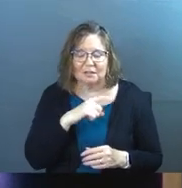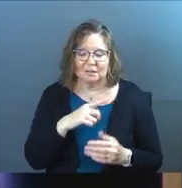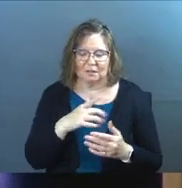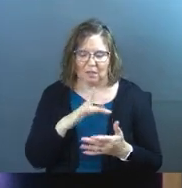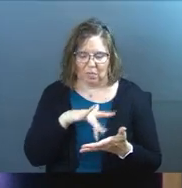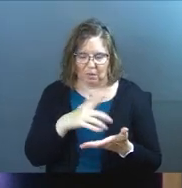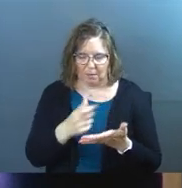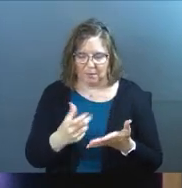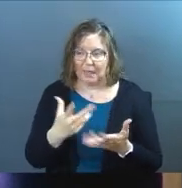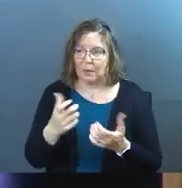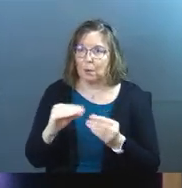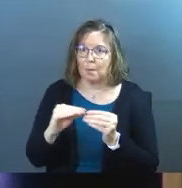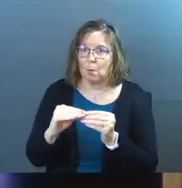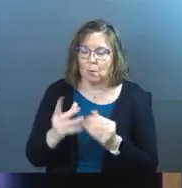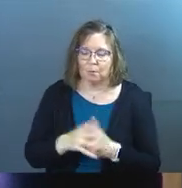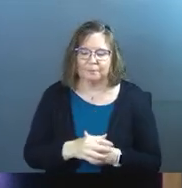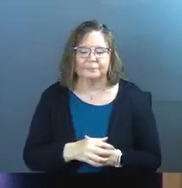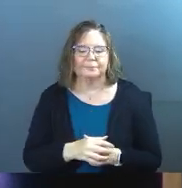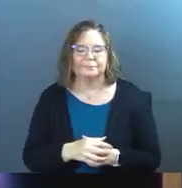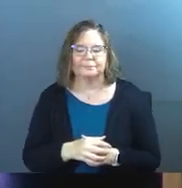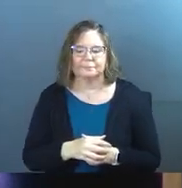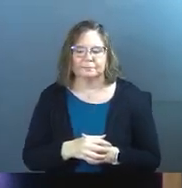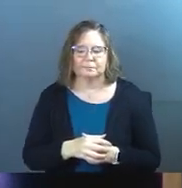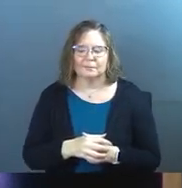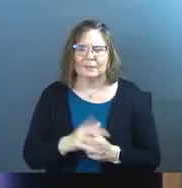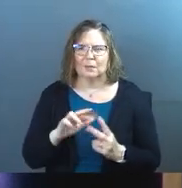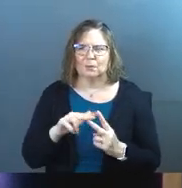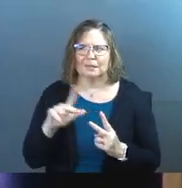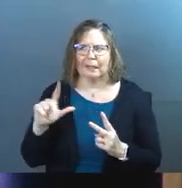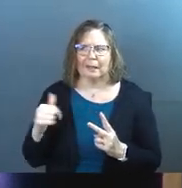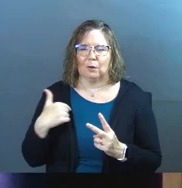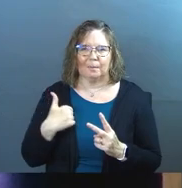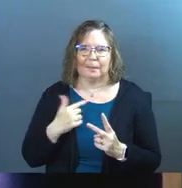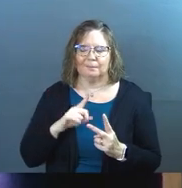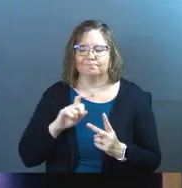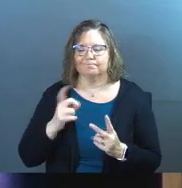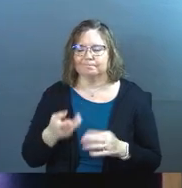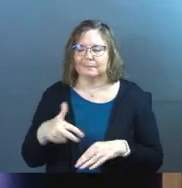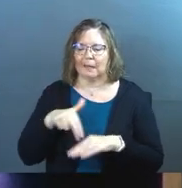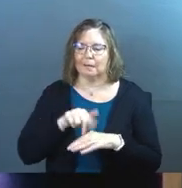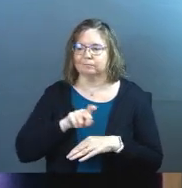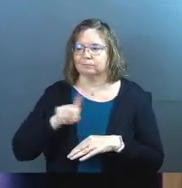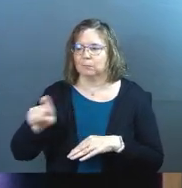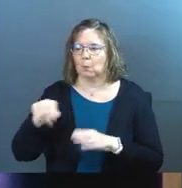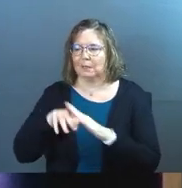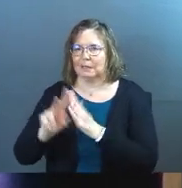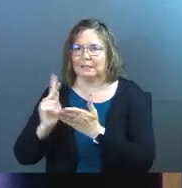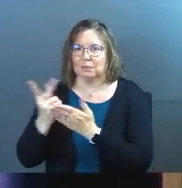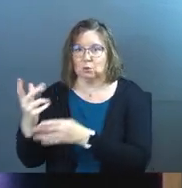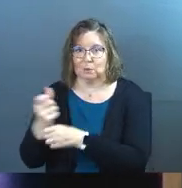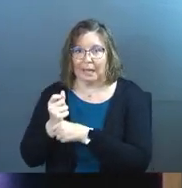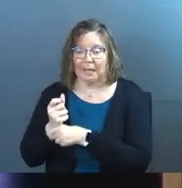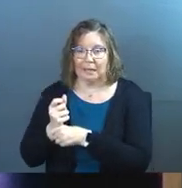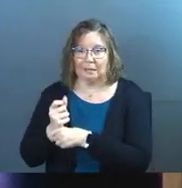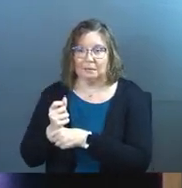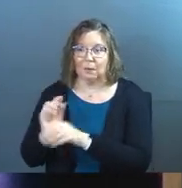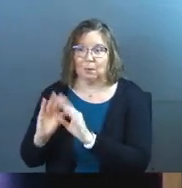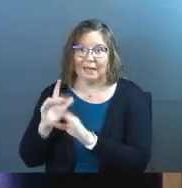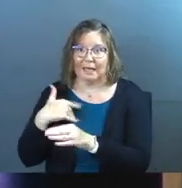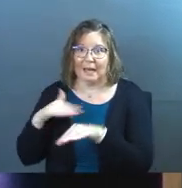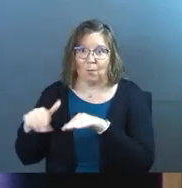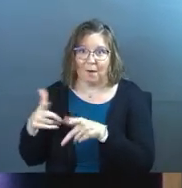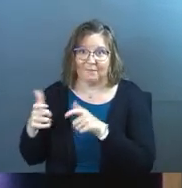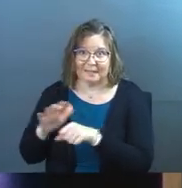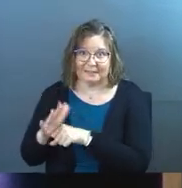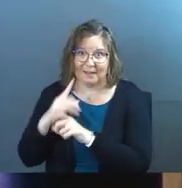bowl, and they're like, could I have some cereal? And either Linda or I walks into the kitchen to get their cereal, and we clearly had not